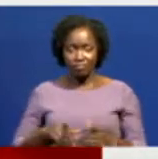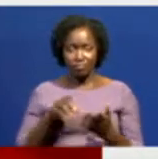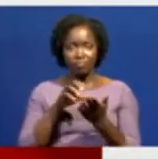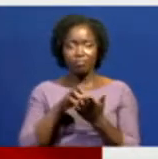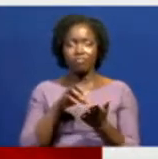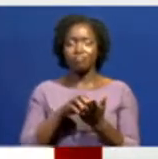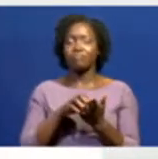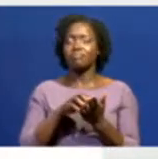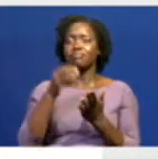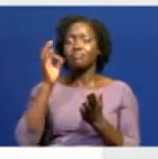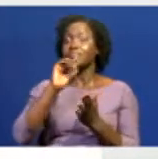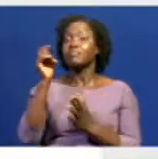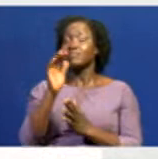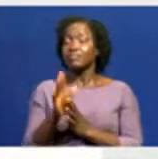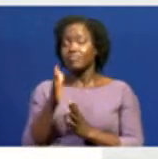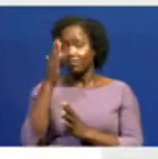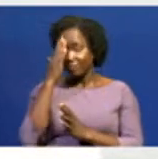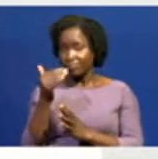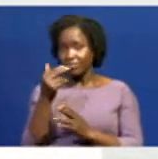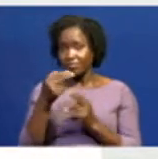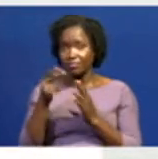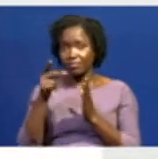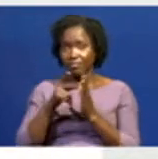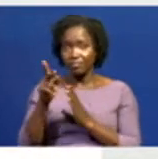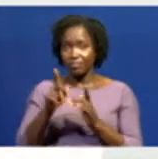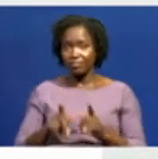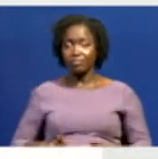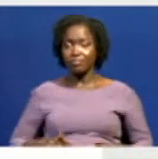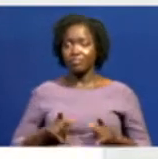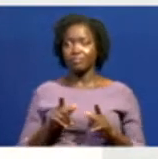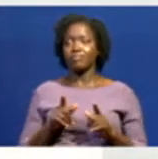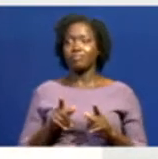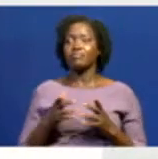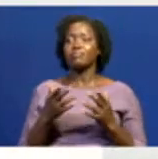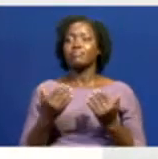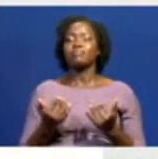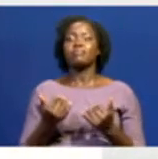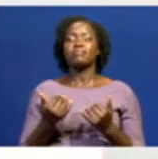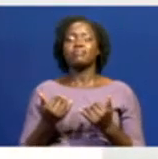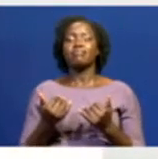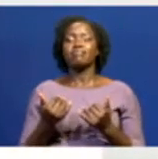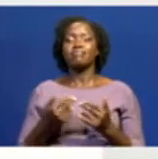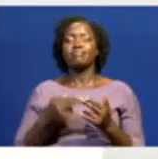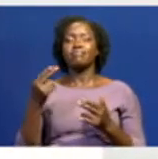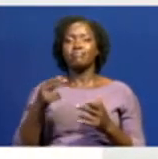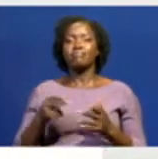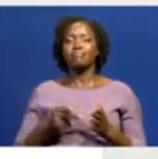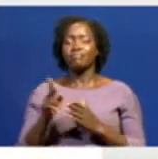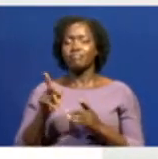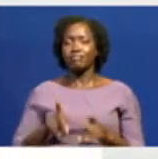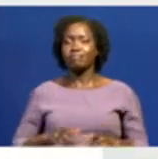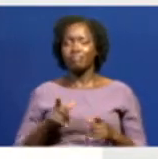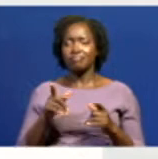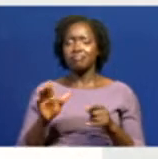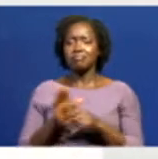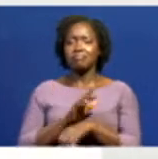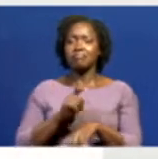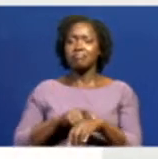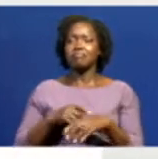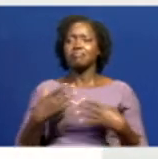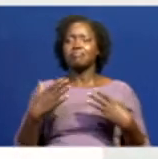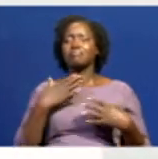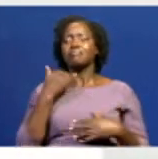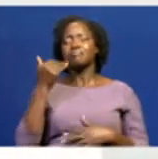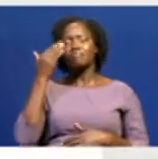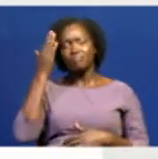of Kenyans because of the high cost of living. Now, during high cost of living, a lot of times people want to find